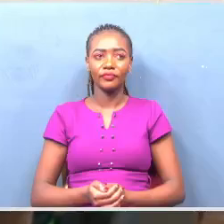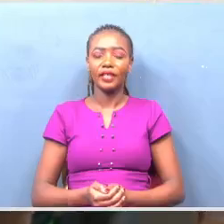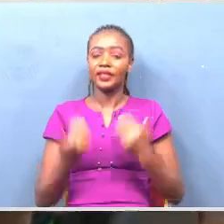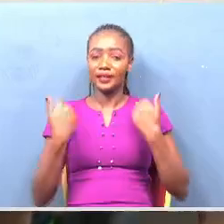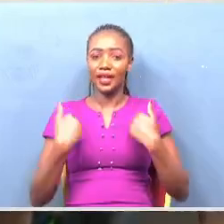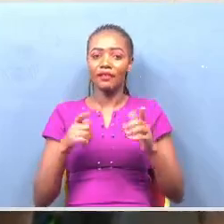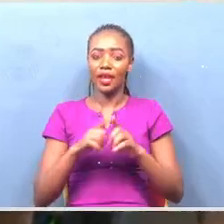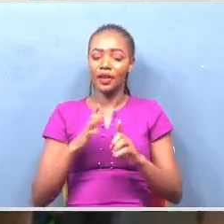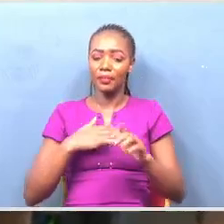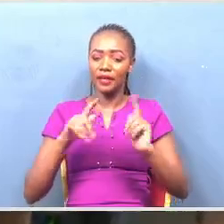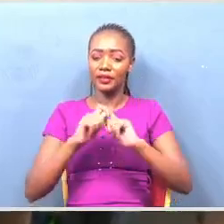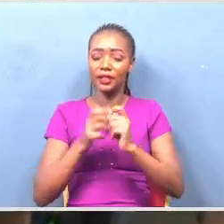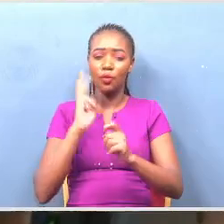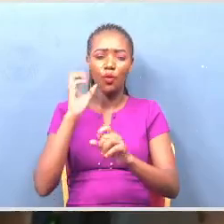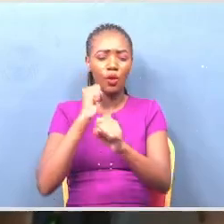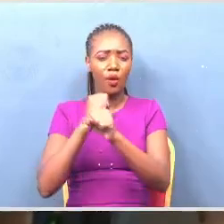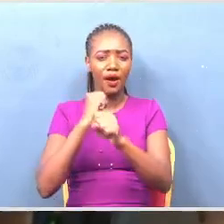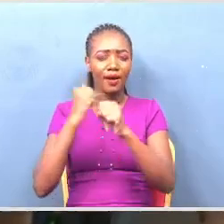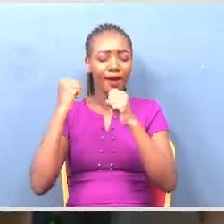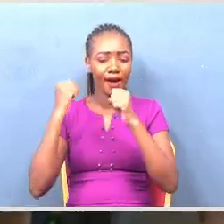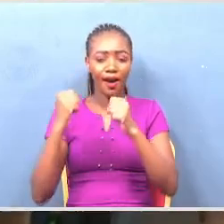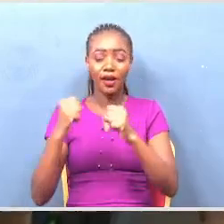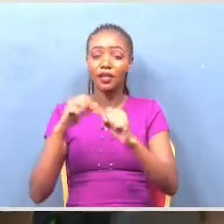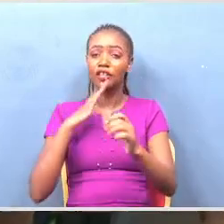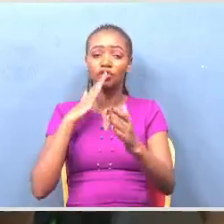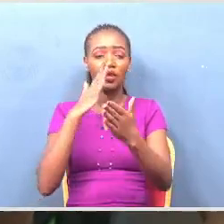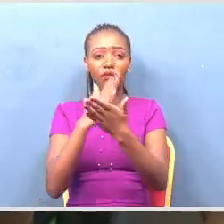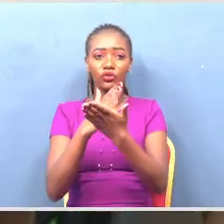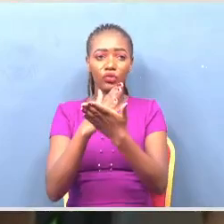My team and I will work very hard to make sure